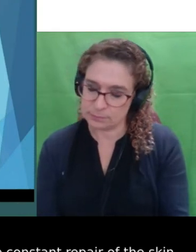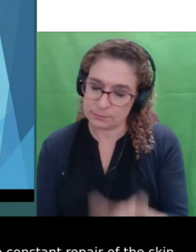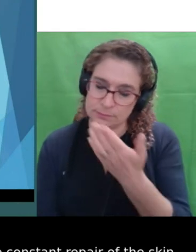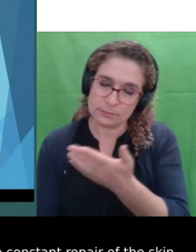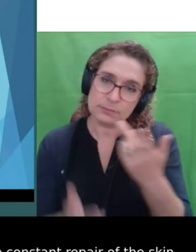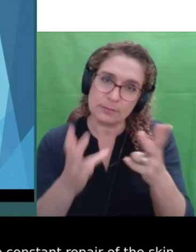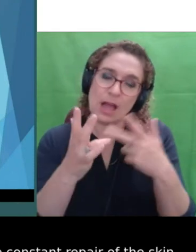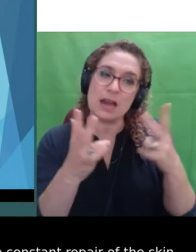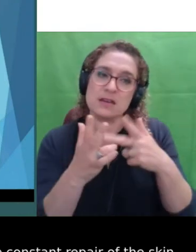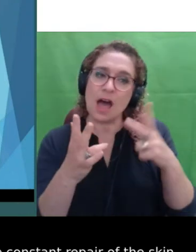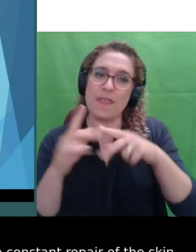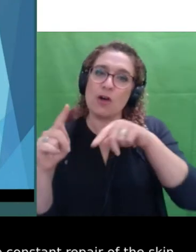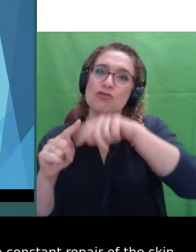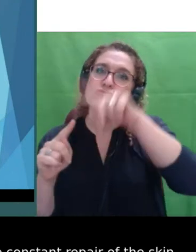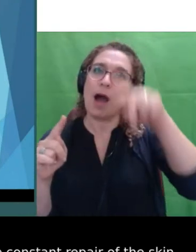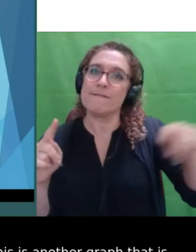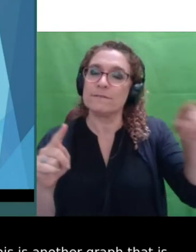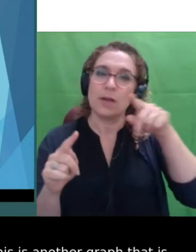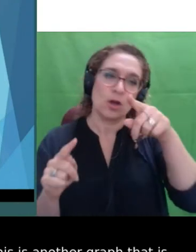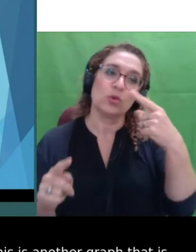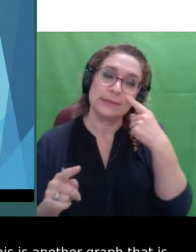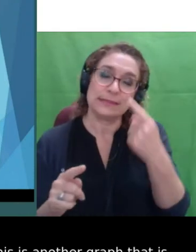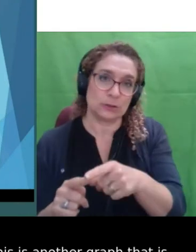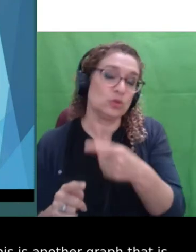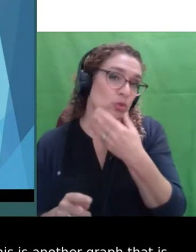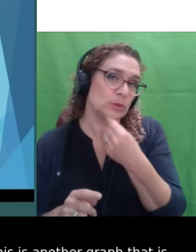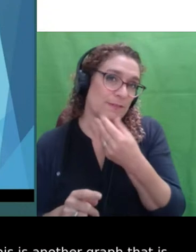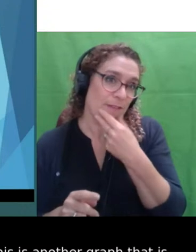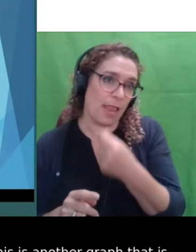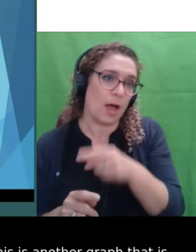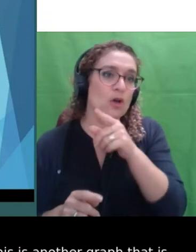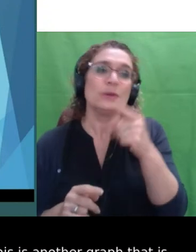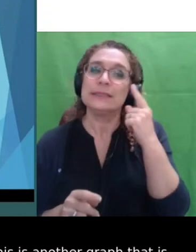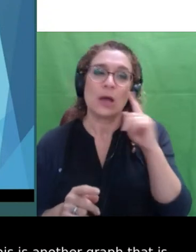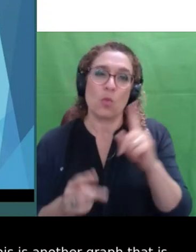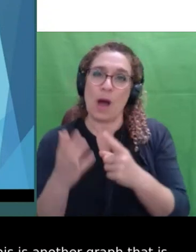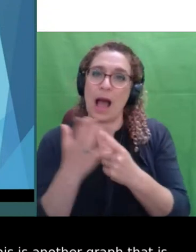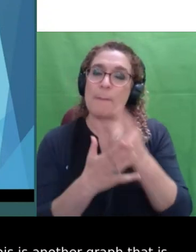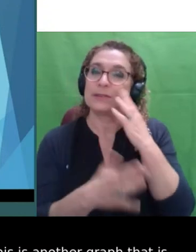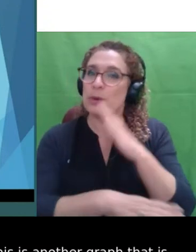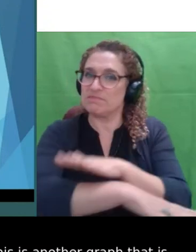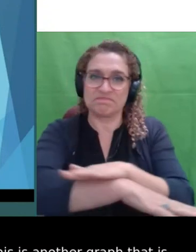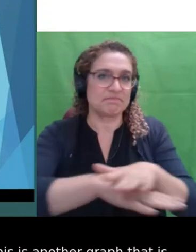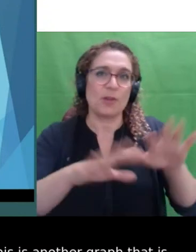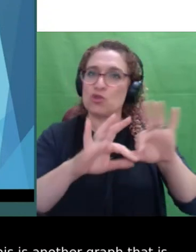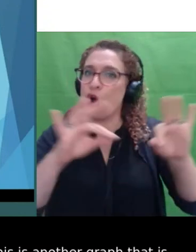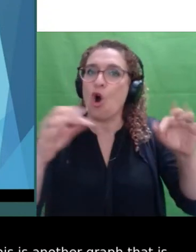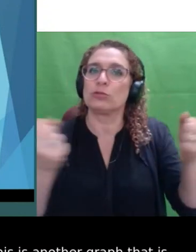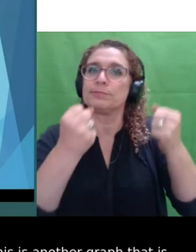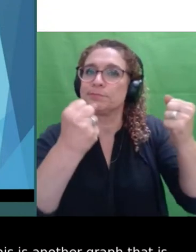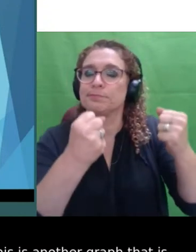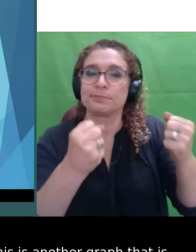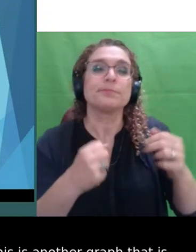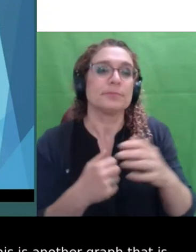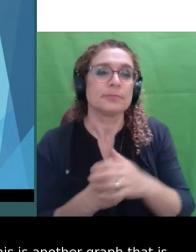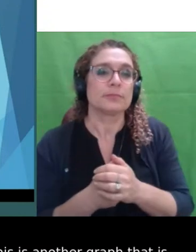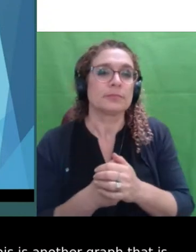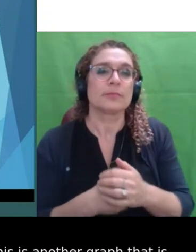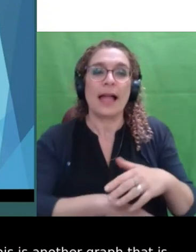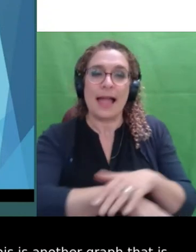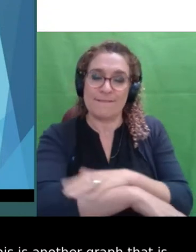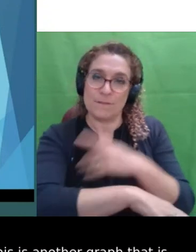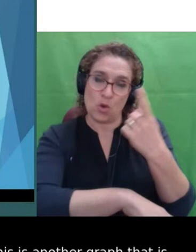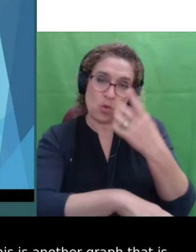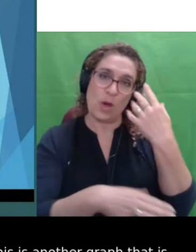very useful because we look at when the skin barrier isn't optimal and the skin barrier isn't optimal when someone has atopic